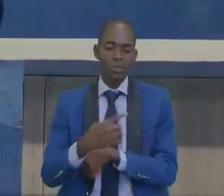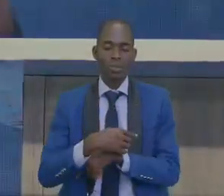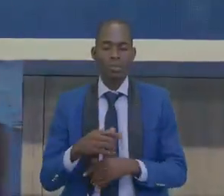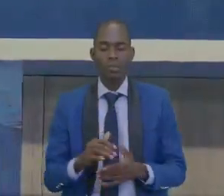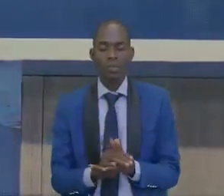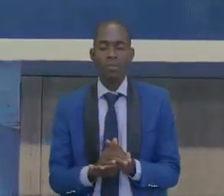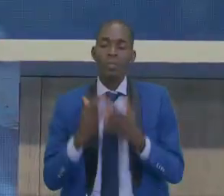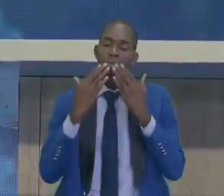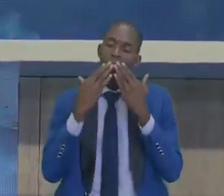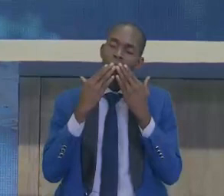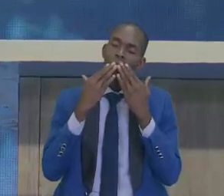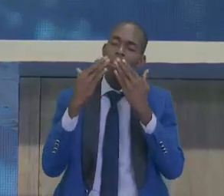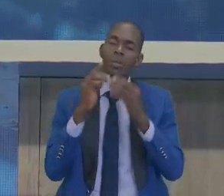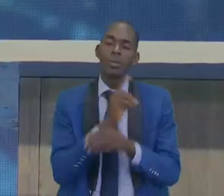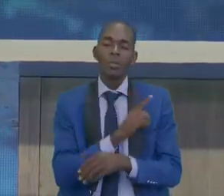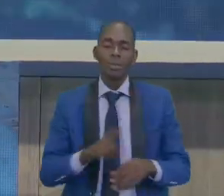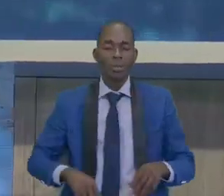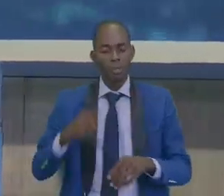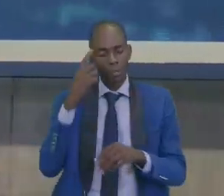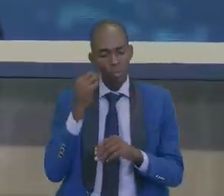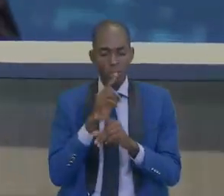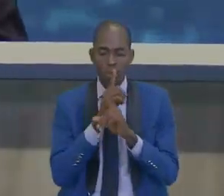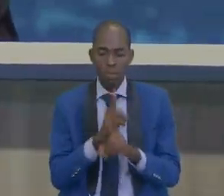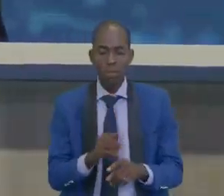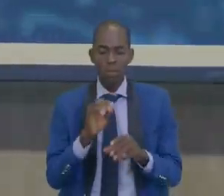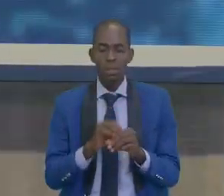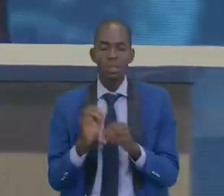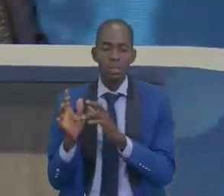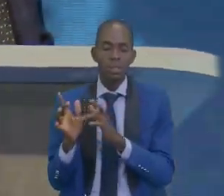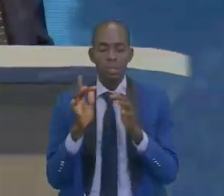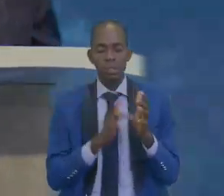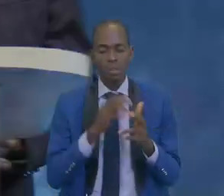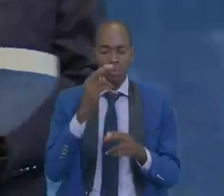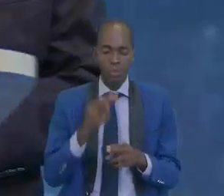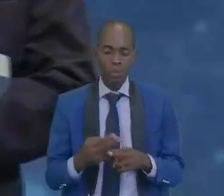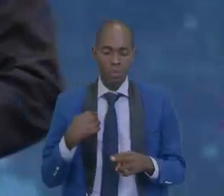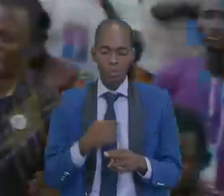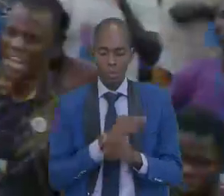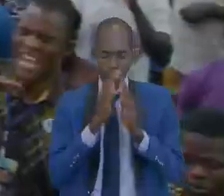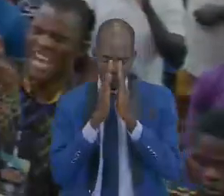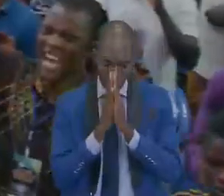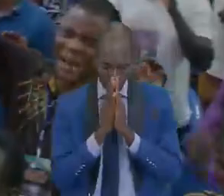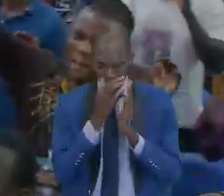Thank you, Lord, for the answer. In Jesus' name we pray.